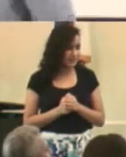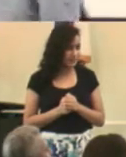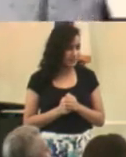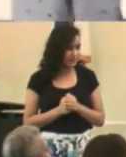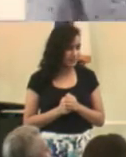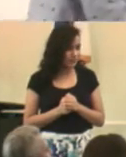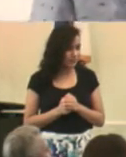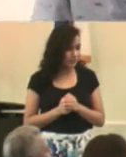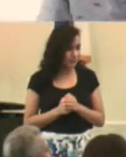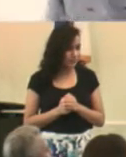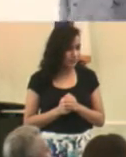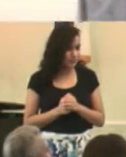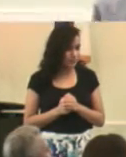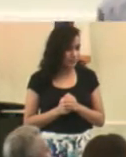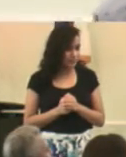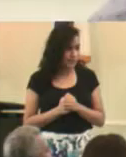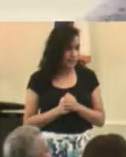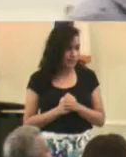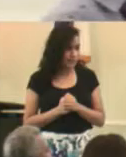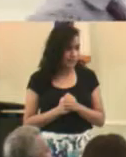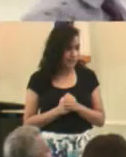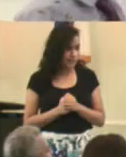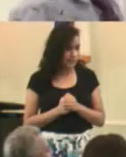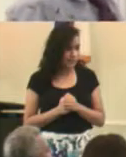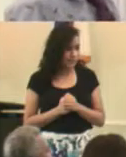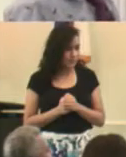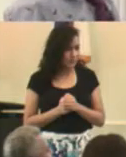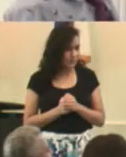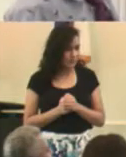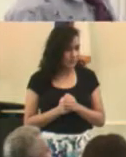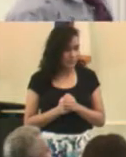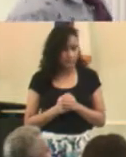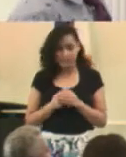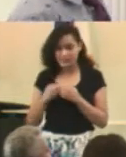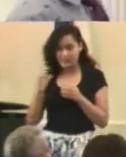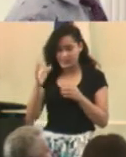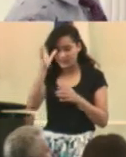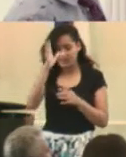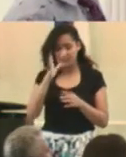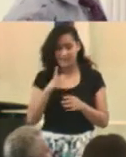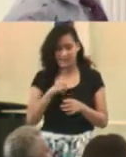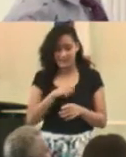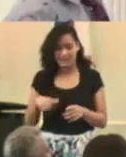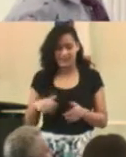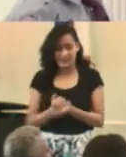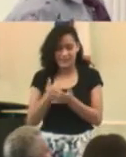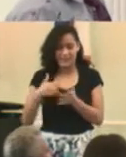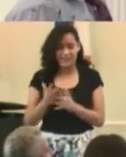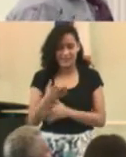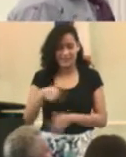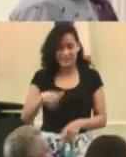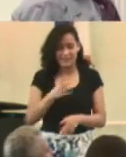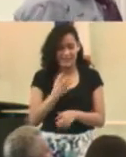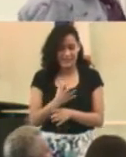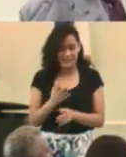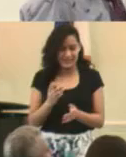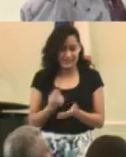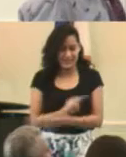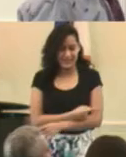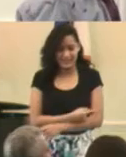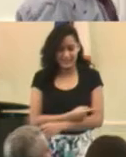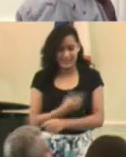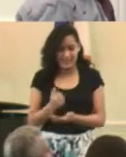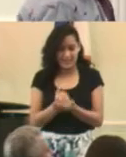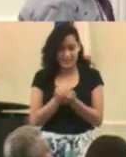Okay, he's going to go first, okay? Okay, go ahead. Dear Lord, help us through this day. Help everyone